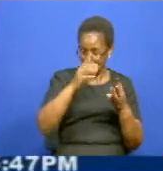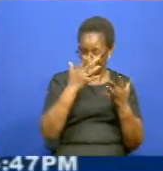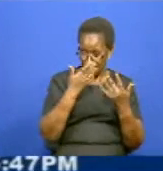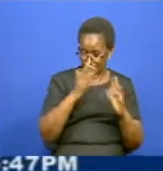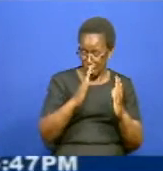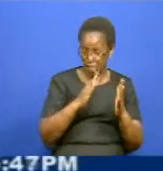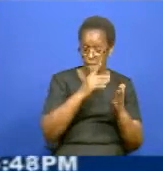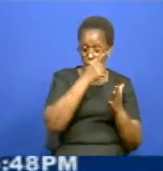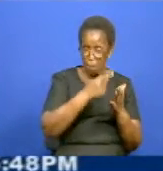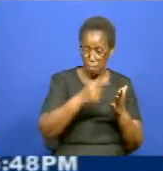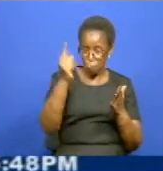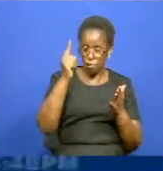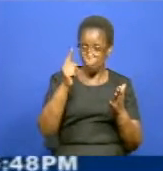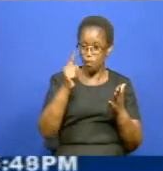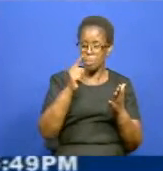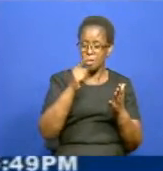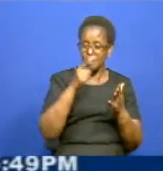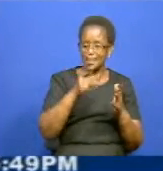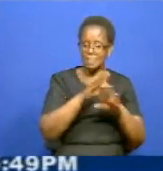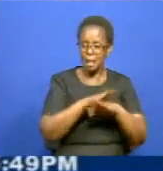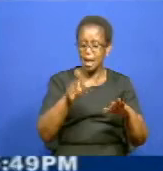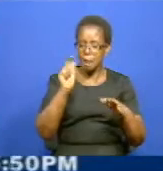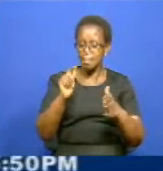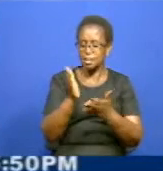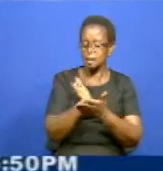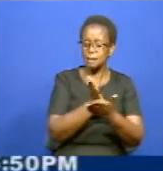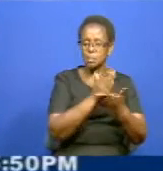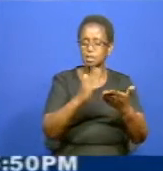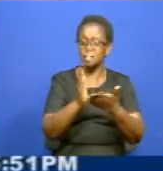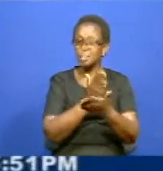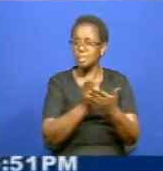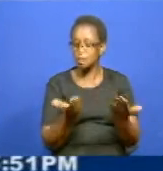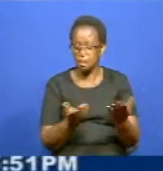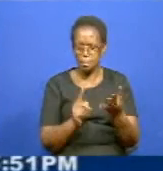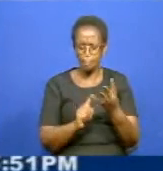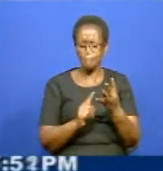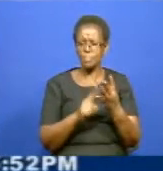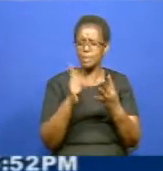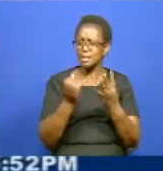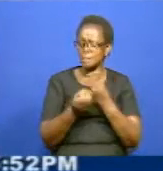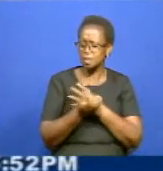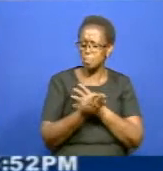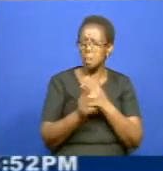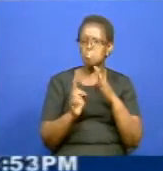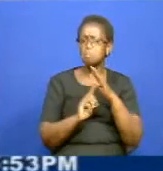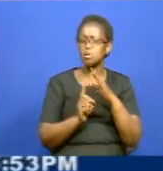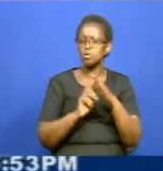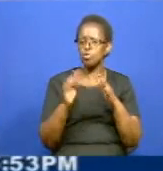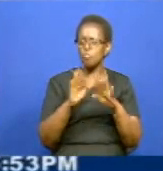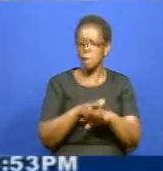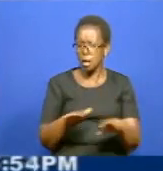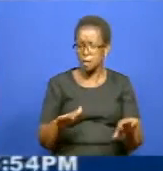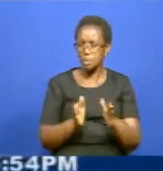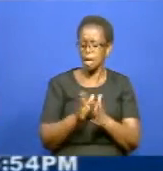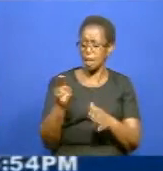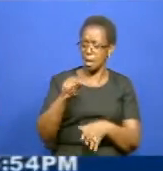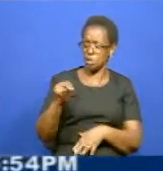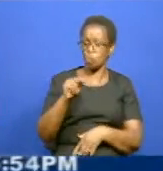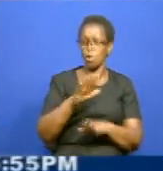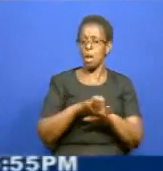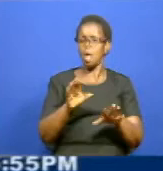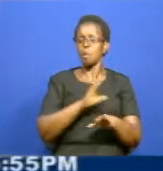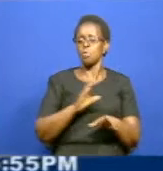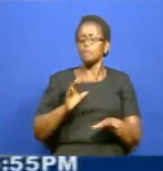illegal demarcation of the piece of land. And lastly, explain measures the Ministry of Lands and the National Land Commission have put in